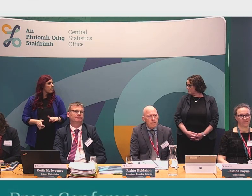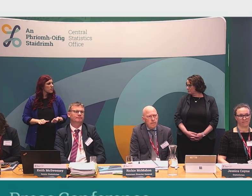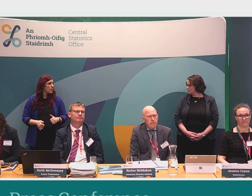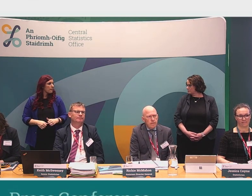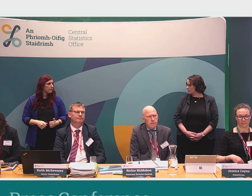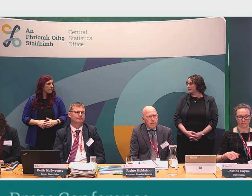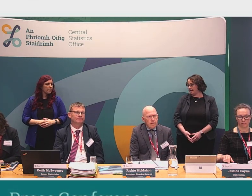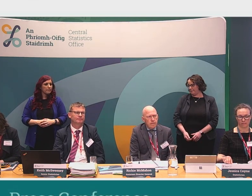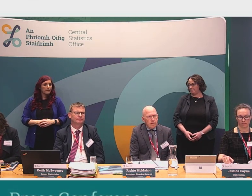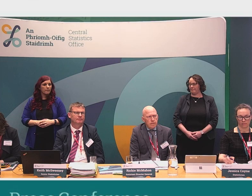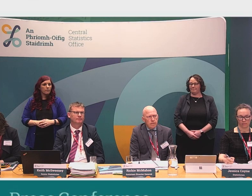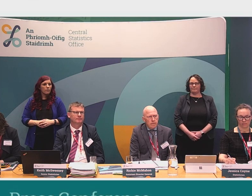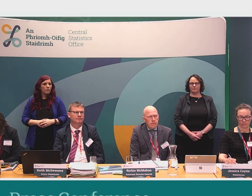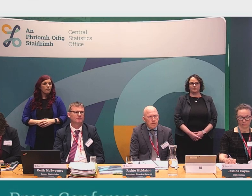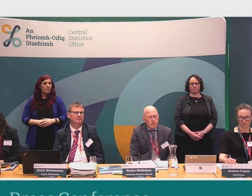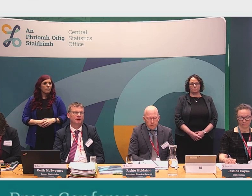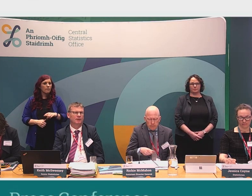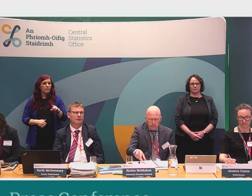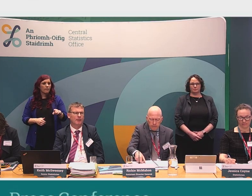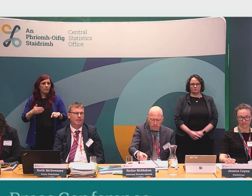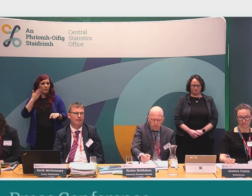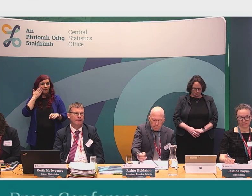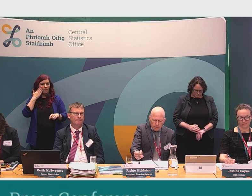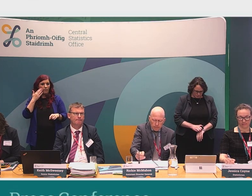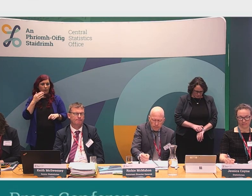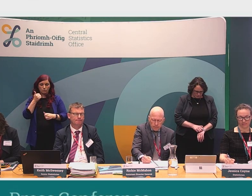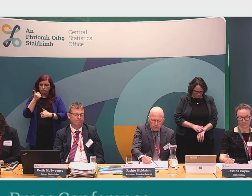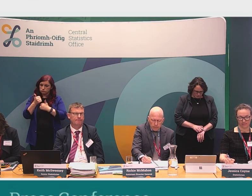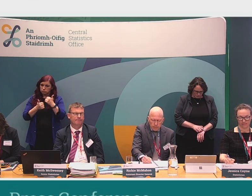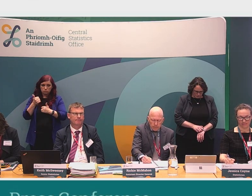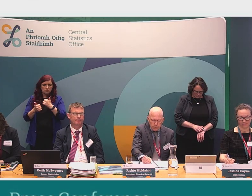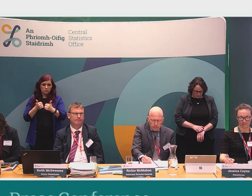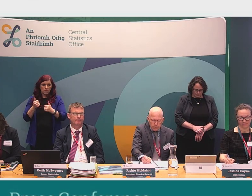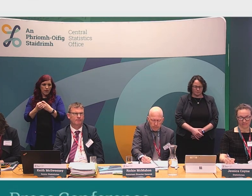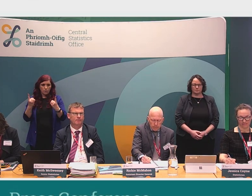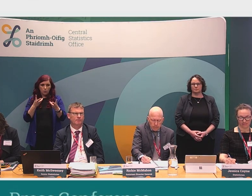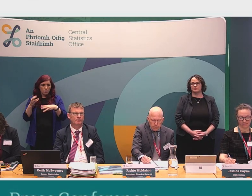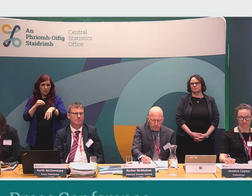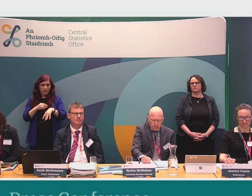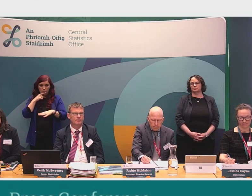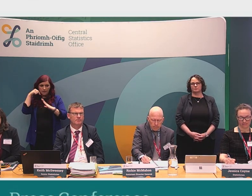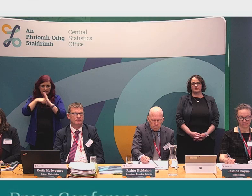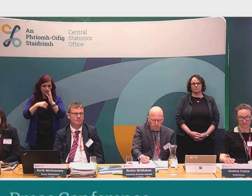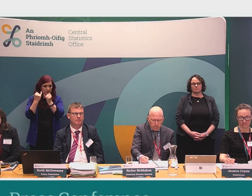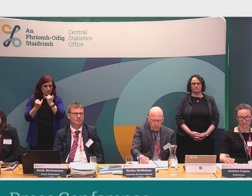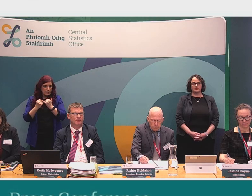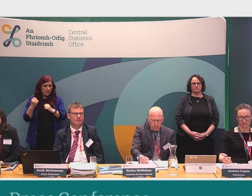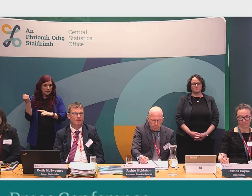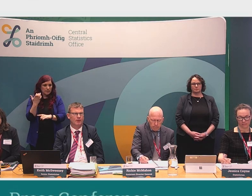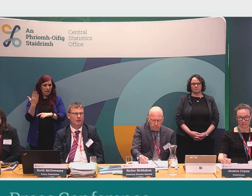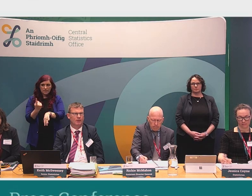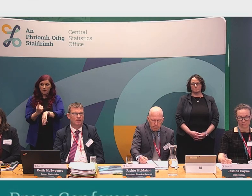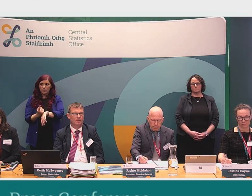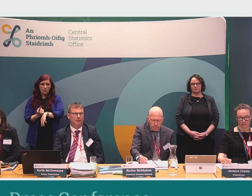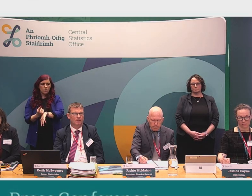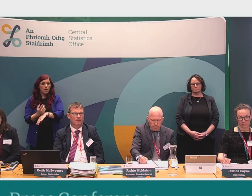Thank you very much, Helen McGee from RCSI, and huge compliments to everybody on the work presented today. And in some ways, the high